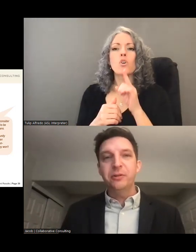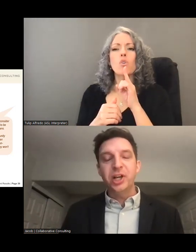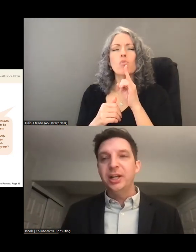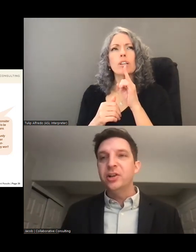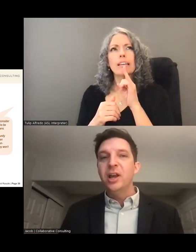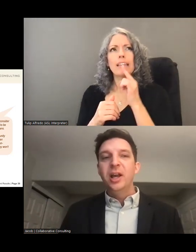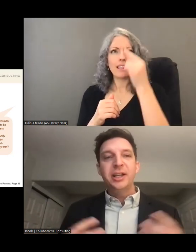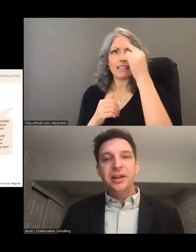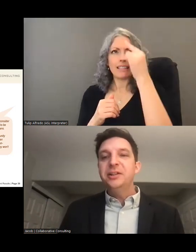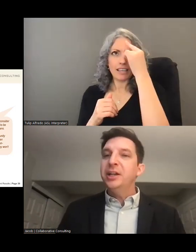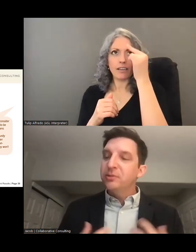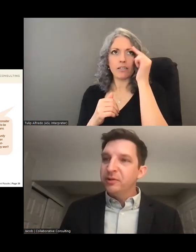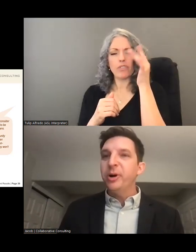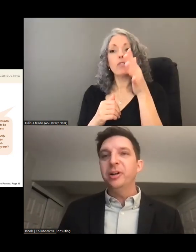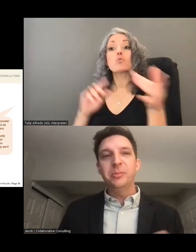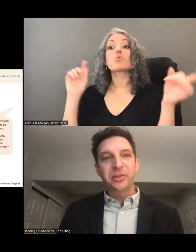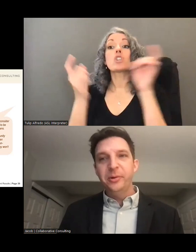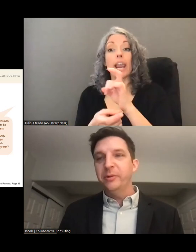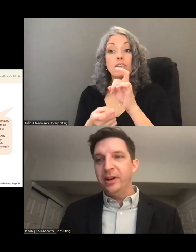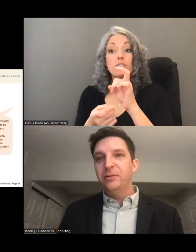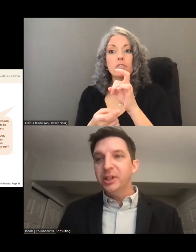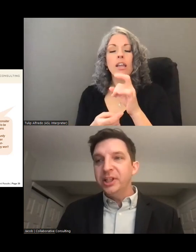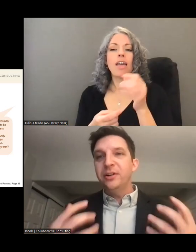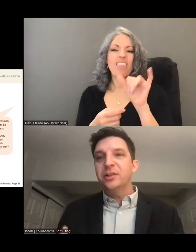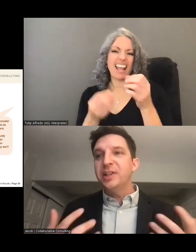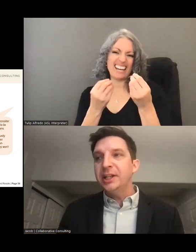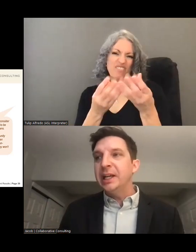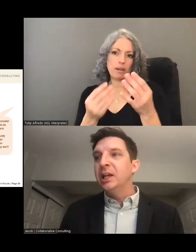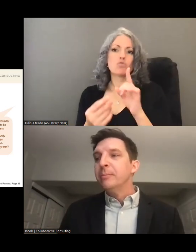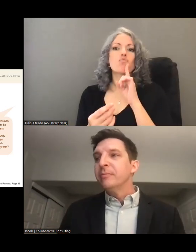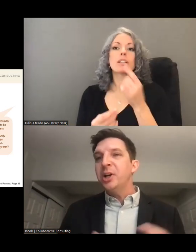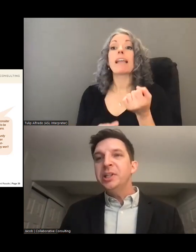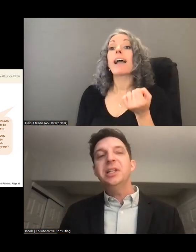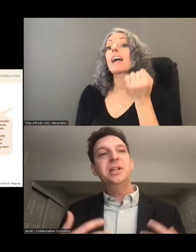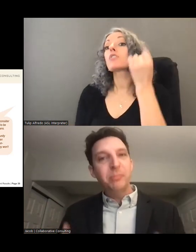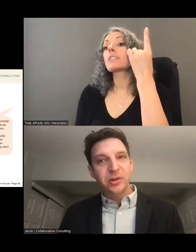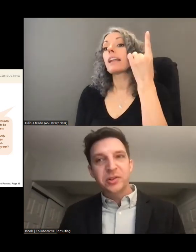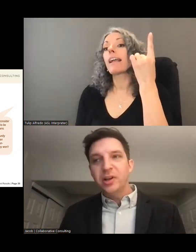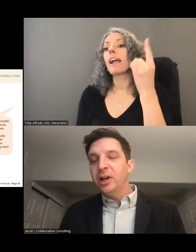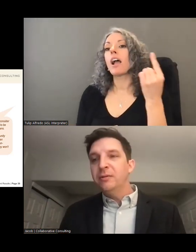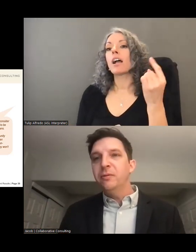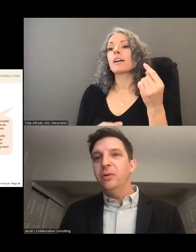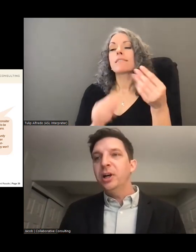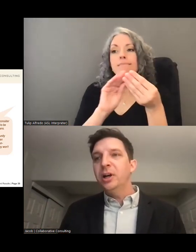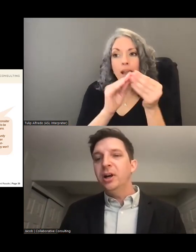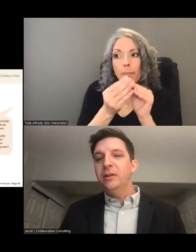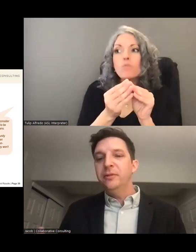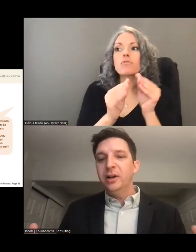and preparing for change. Again, the data-driven part comes through around really understanding not only the numbers